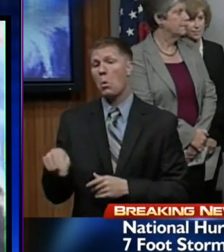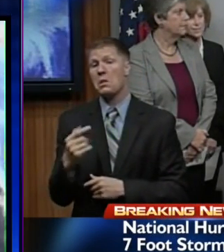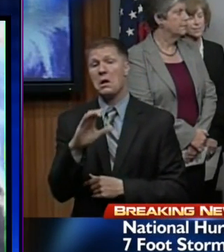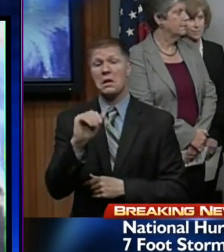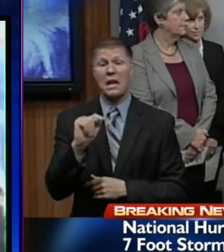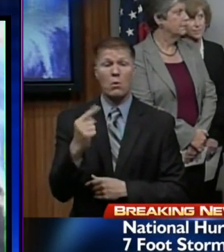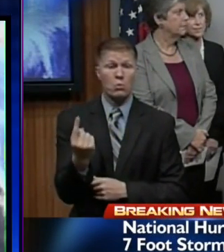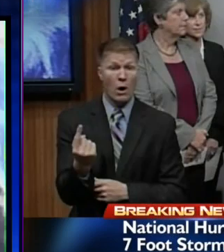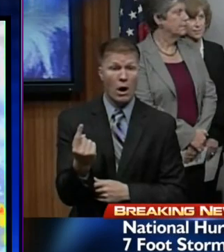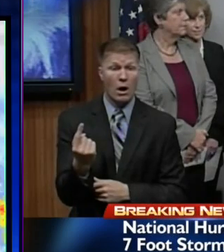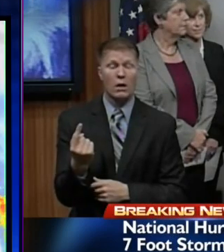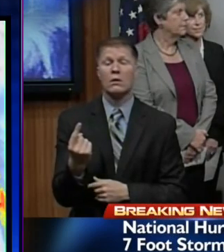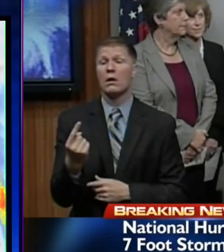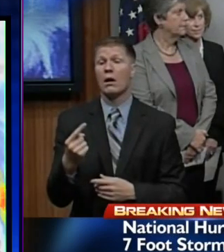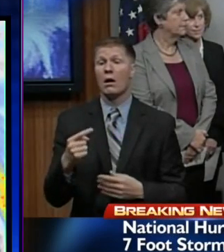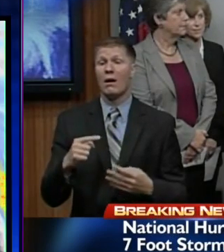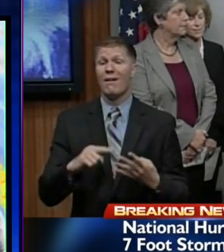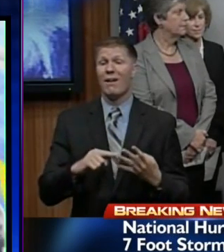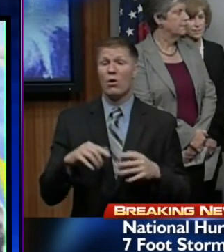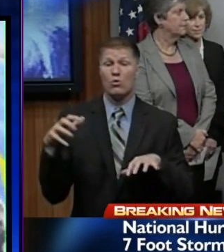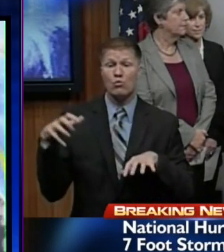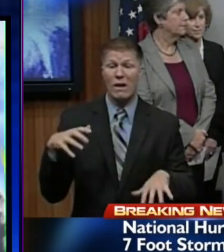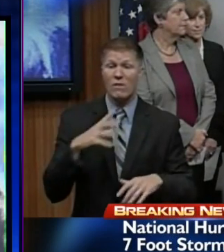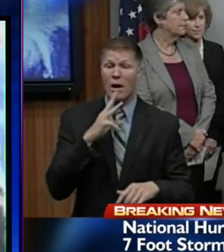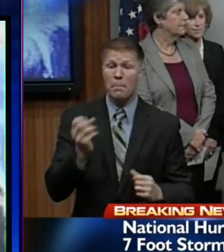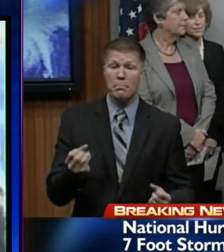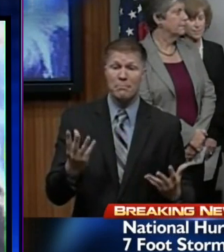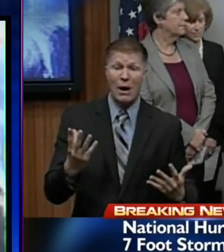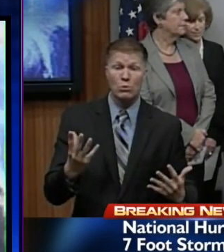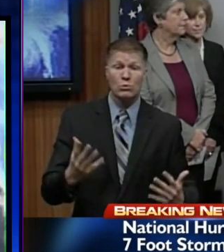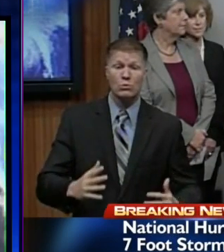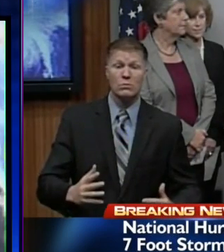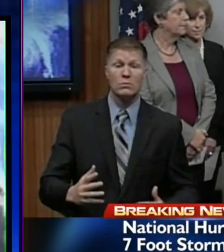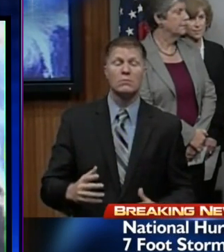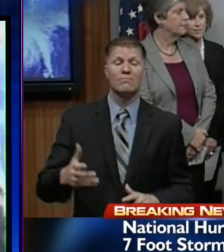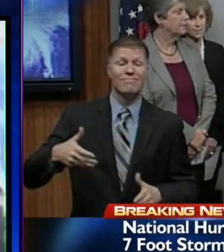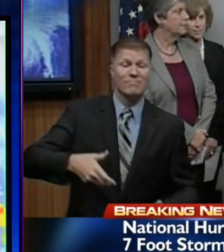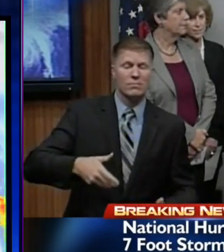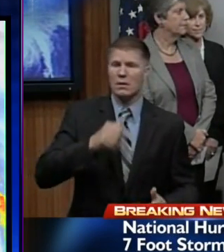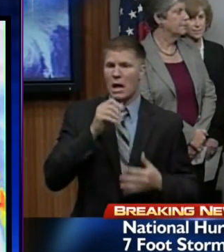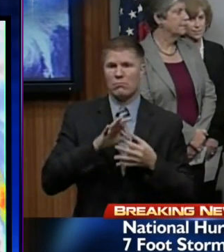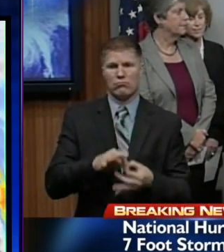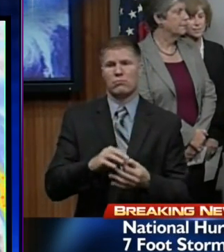hurricane, rainfall amounts are not tied to Category storm. It is due to the size and the